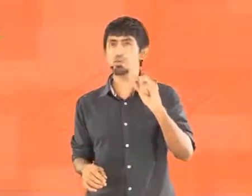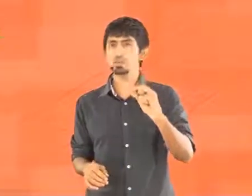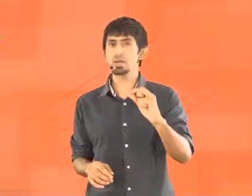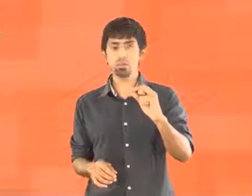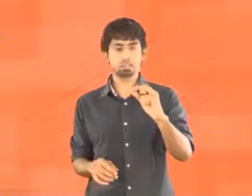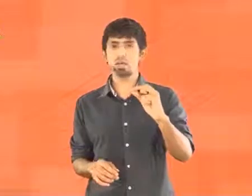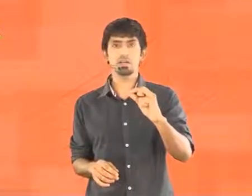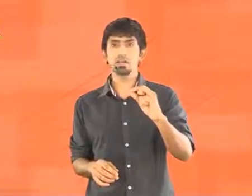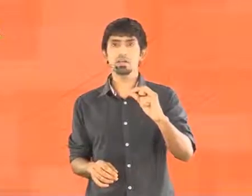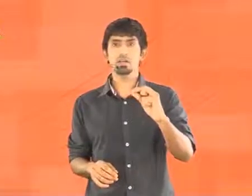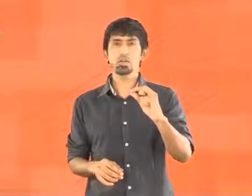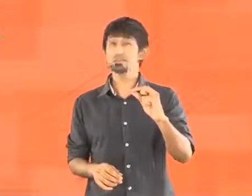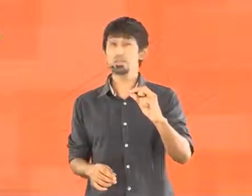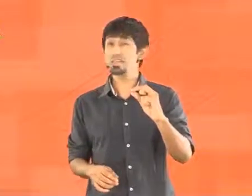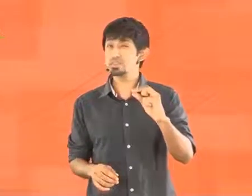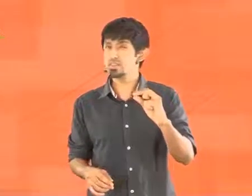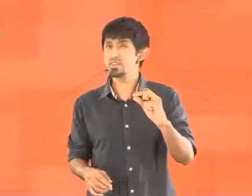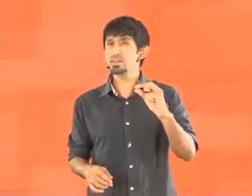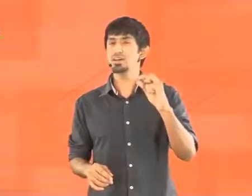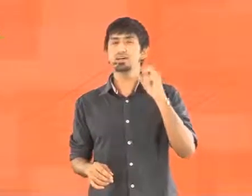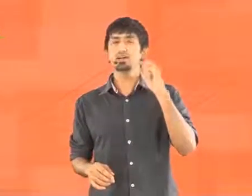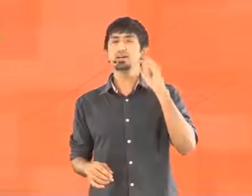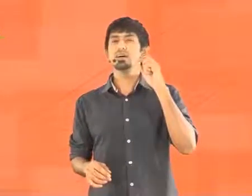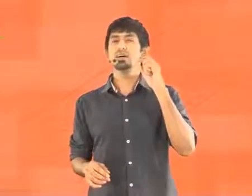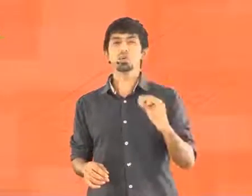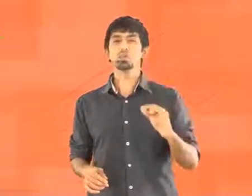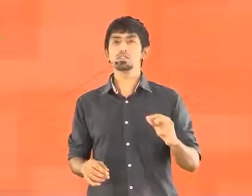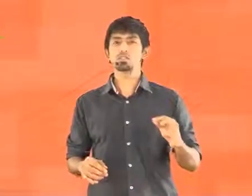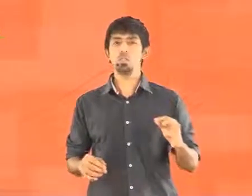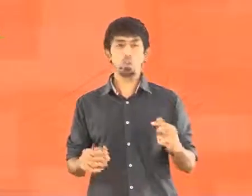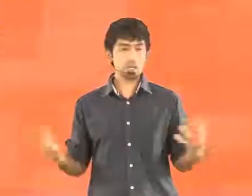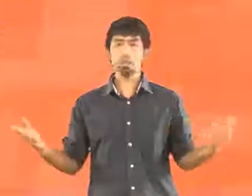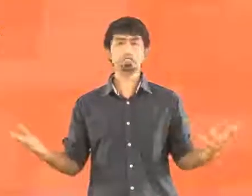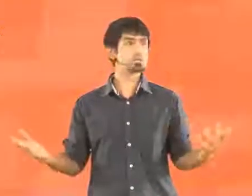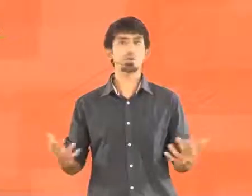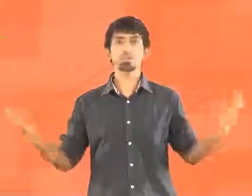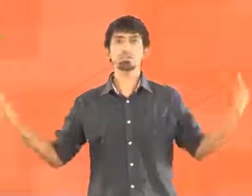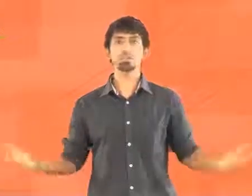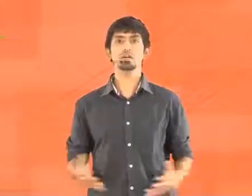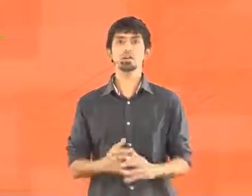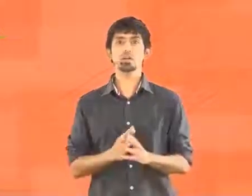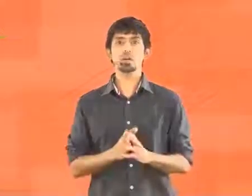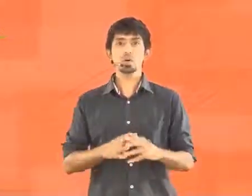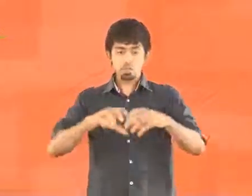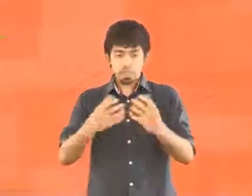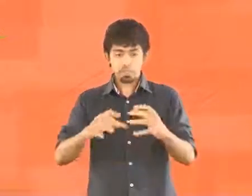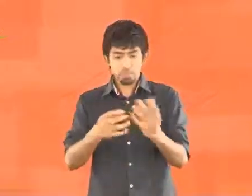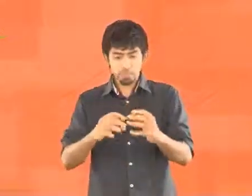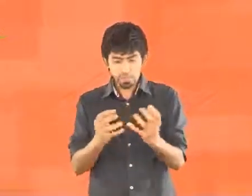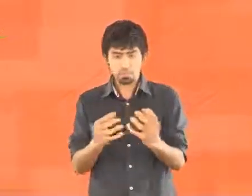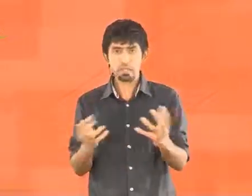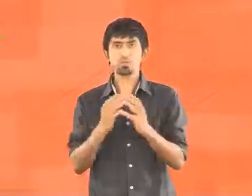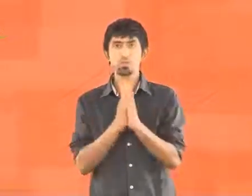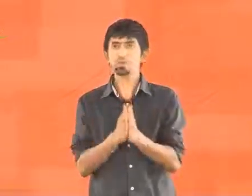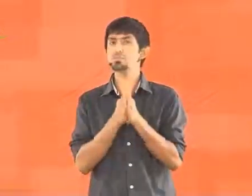somewhere down the line, will they start looking completely different? In other words, what makes up whatever we see around us? Could you break them,